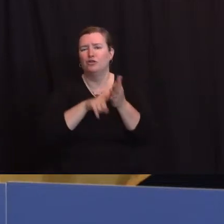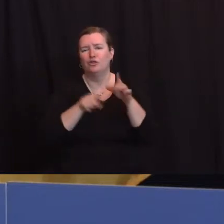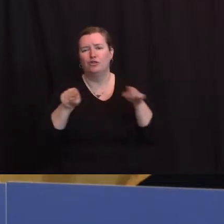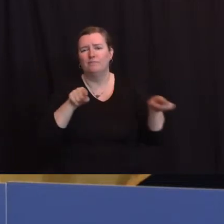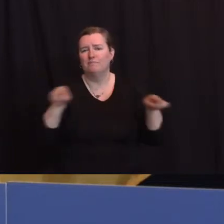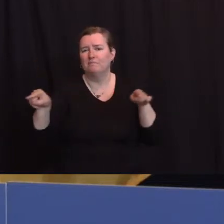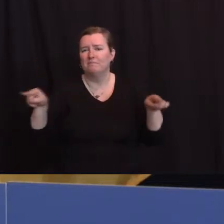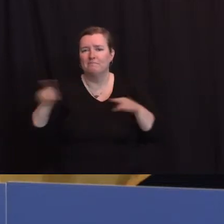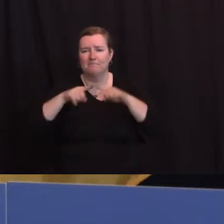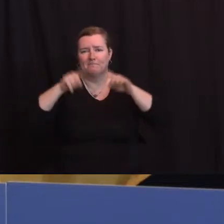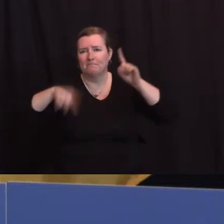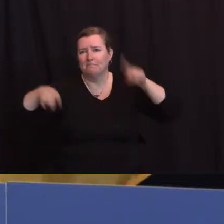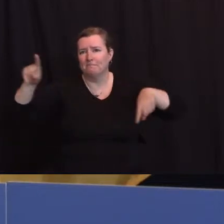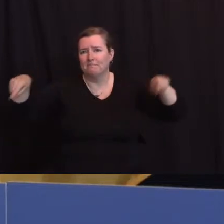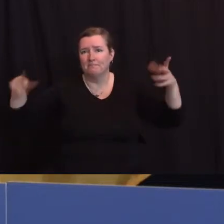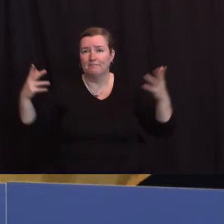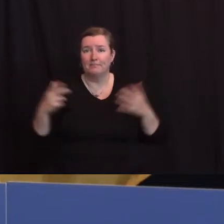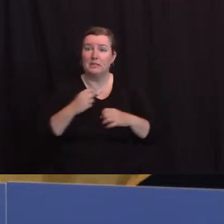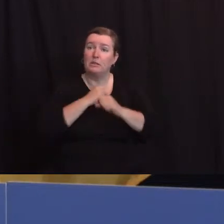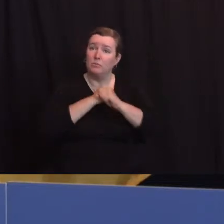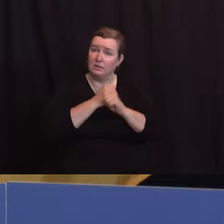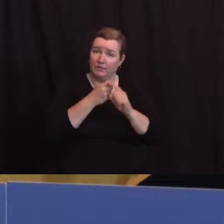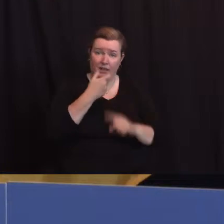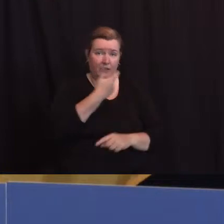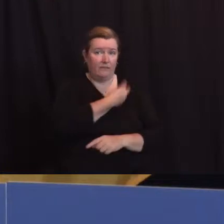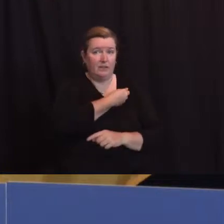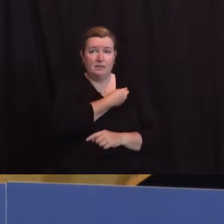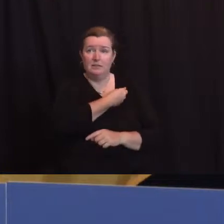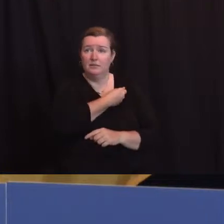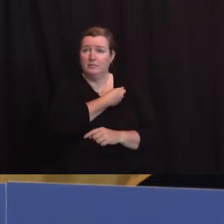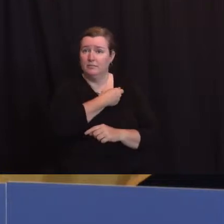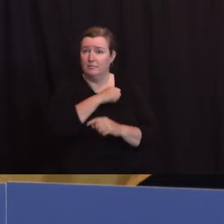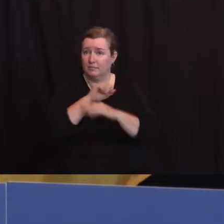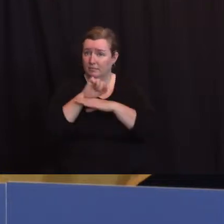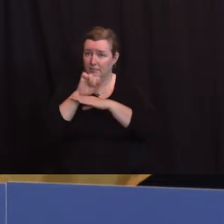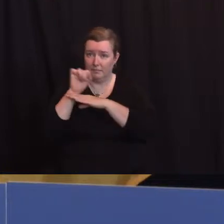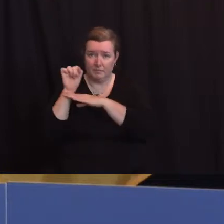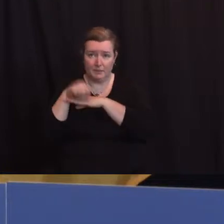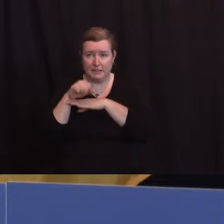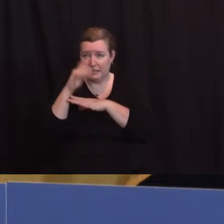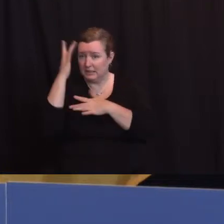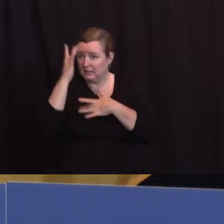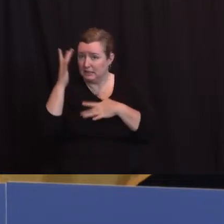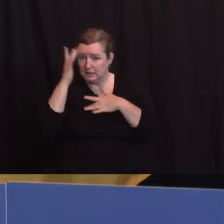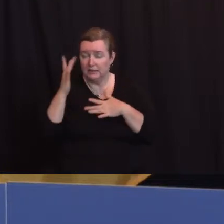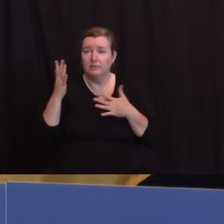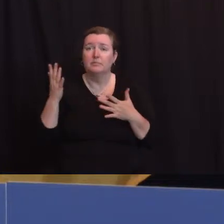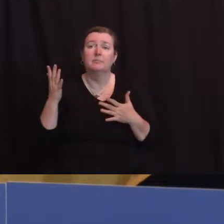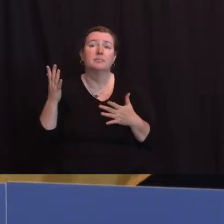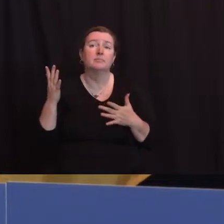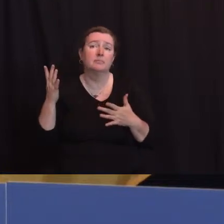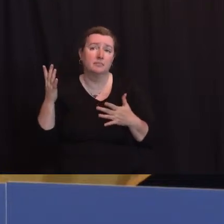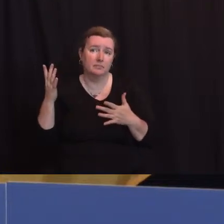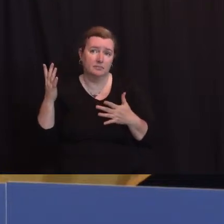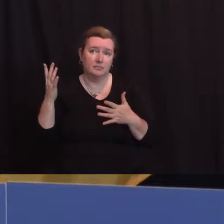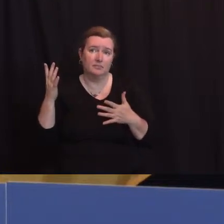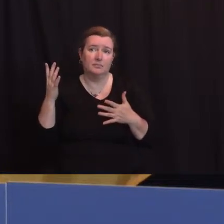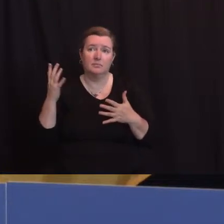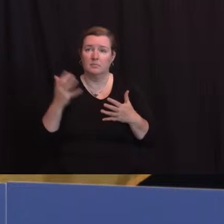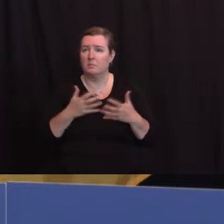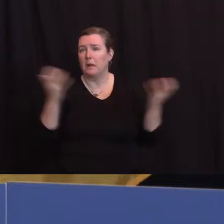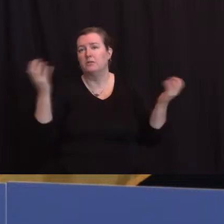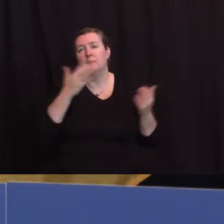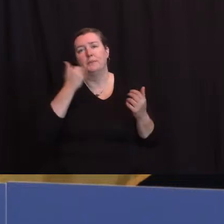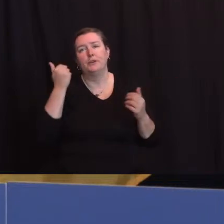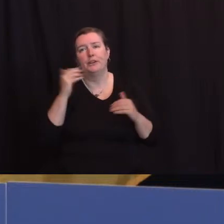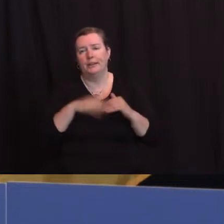the protection that you get from vaccine against disease is even if it's slightly diminished, is still way better than not getting vaccine